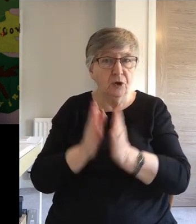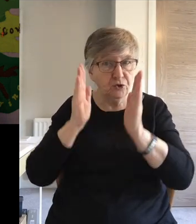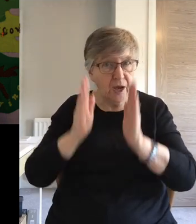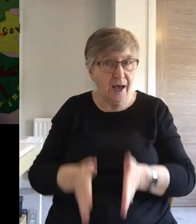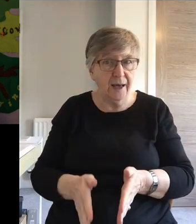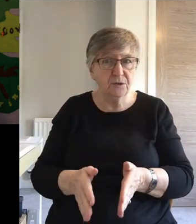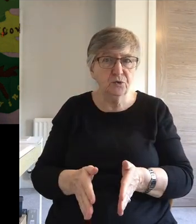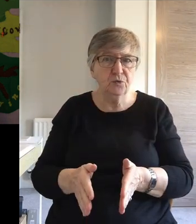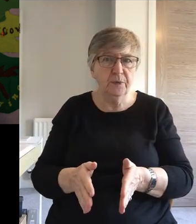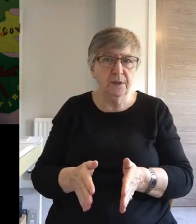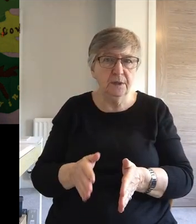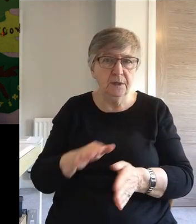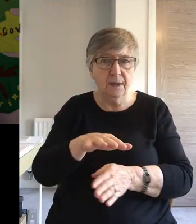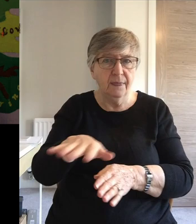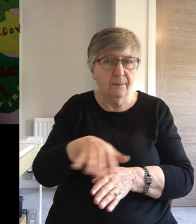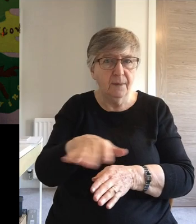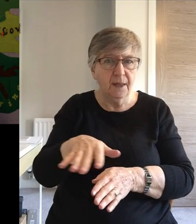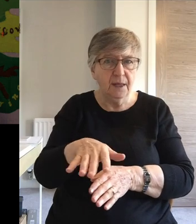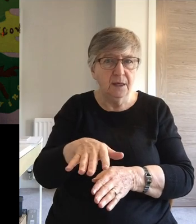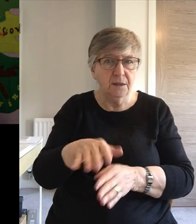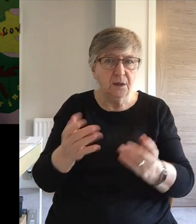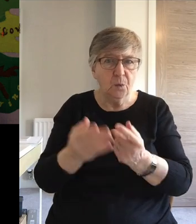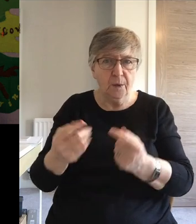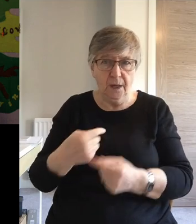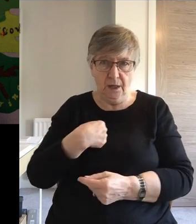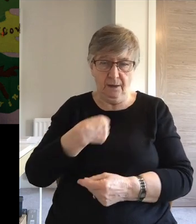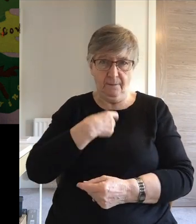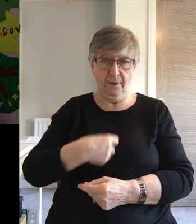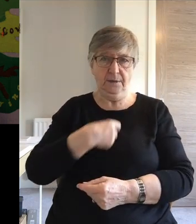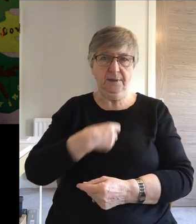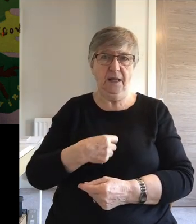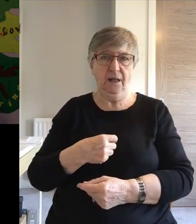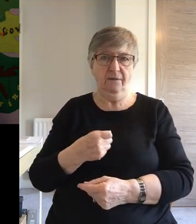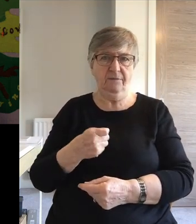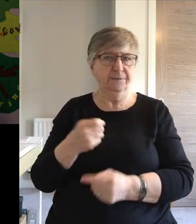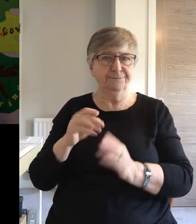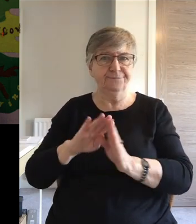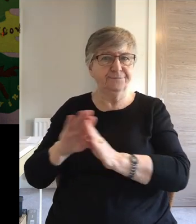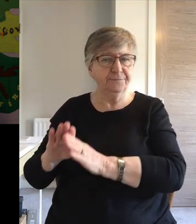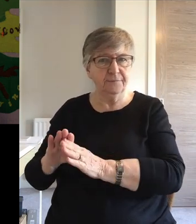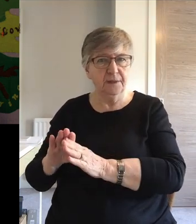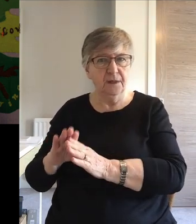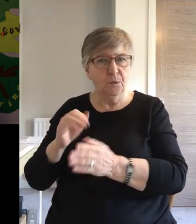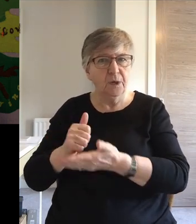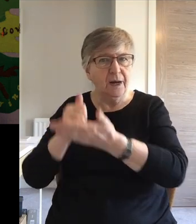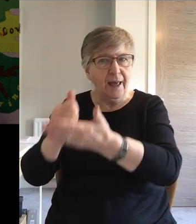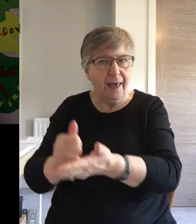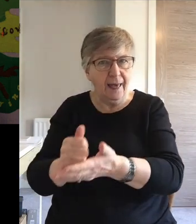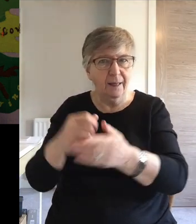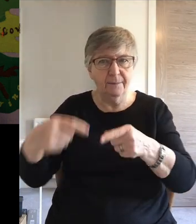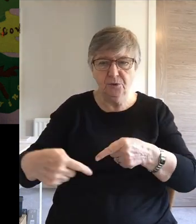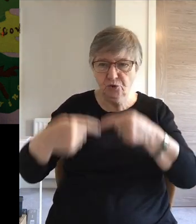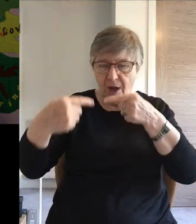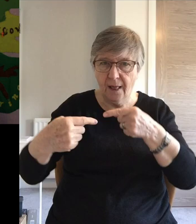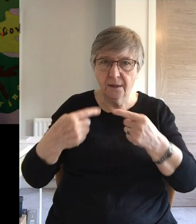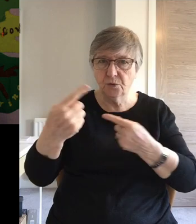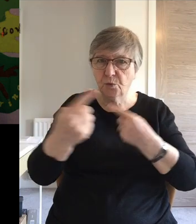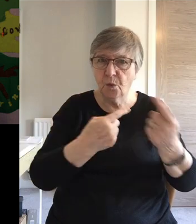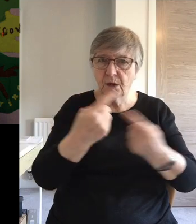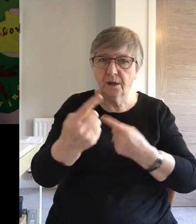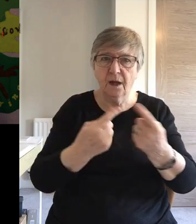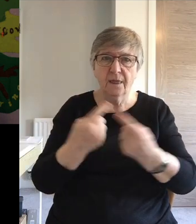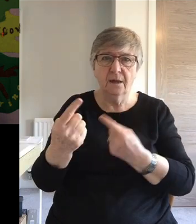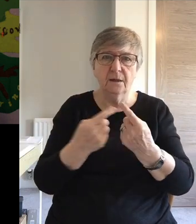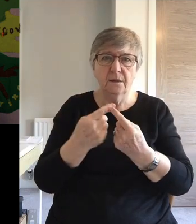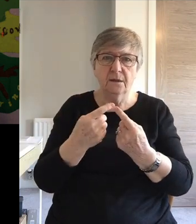The church has to be the very context where our individualism is resisted, where we can help and challenge and encourage one